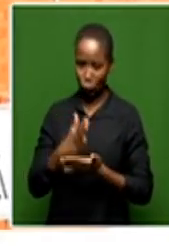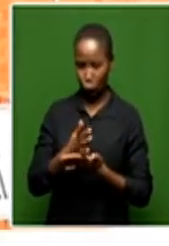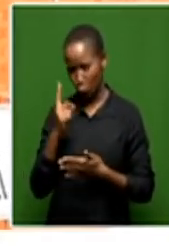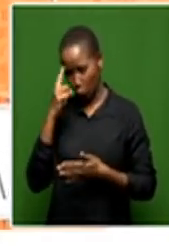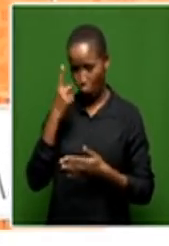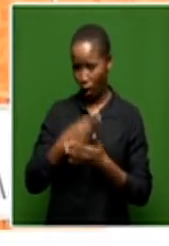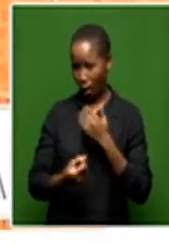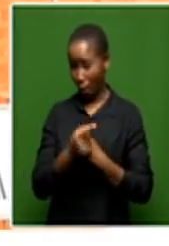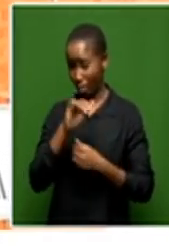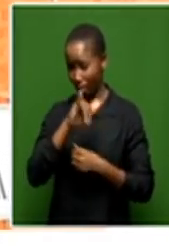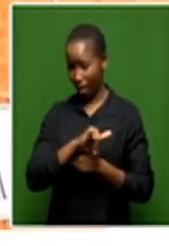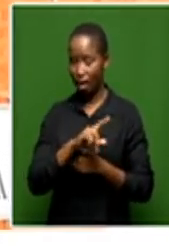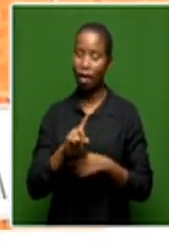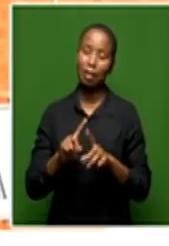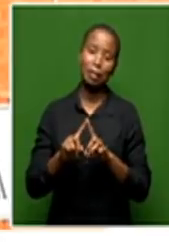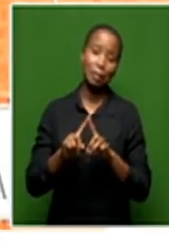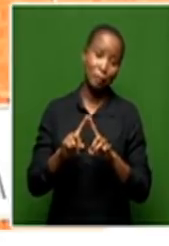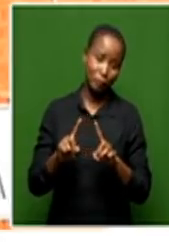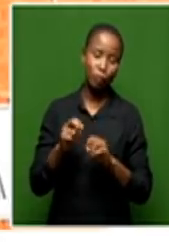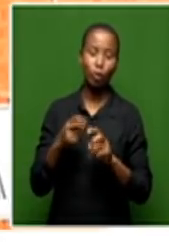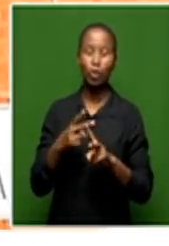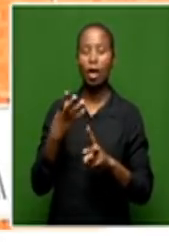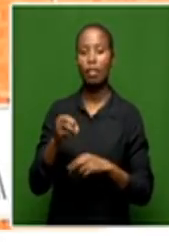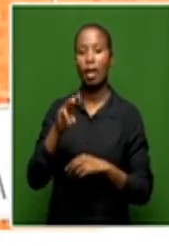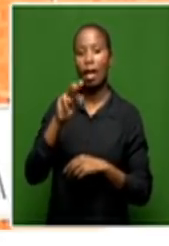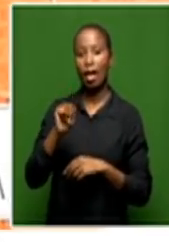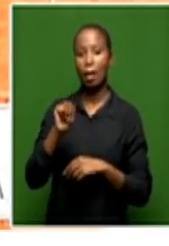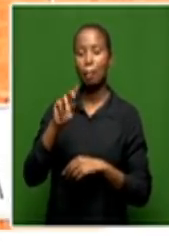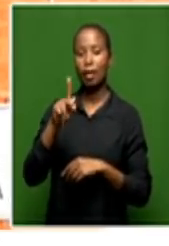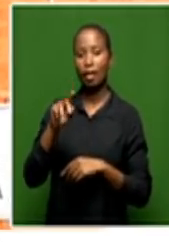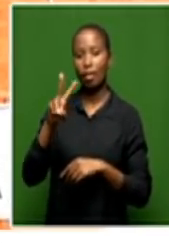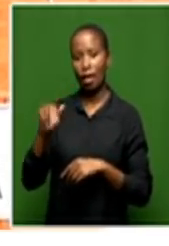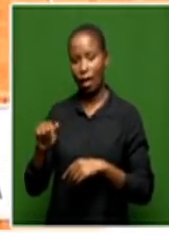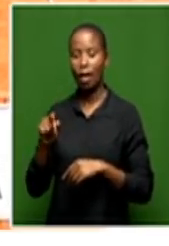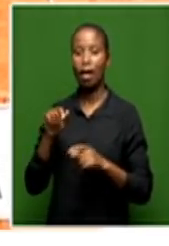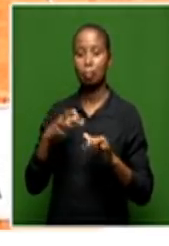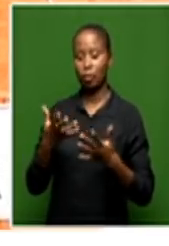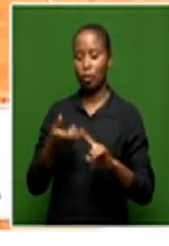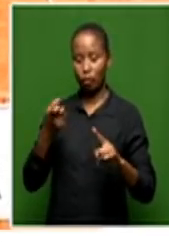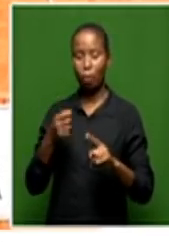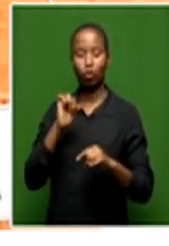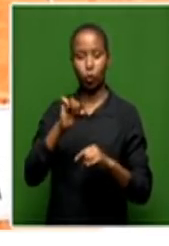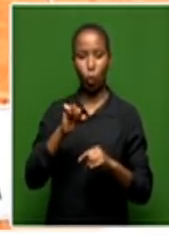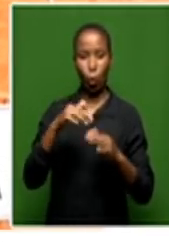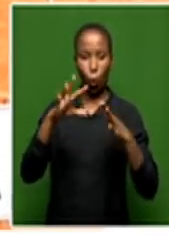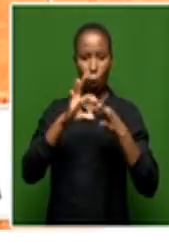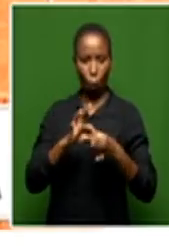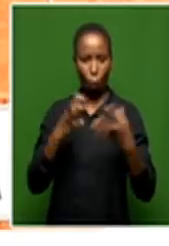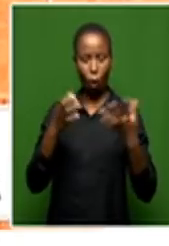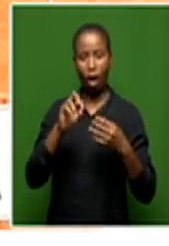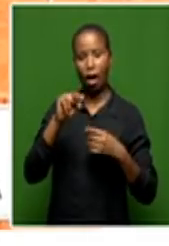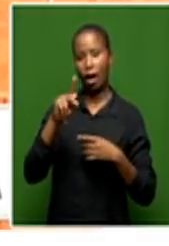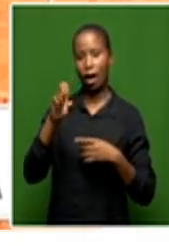there, but also having MKVA stationed outside his Nkandla homestead as well. And that's all